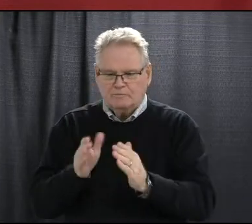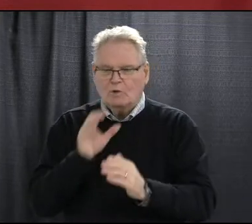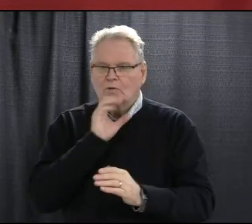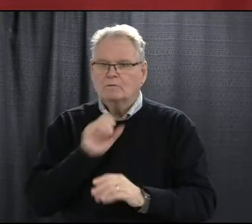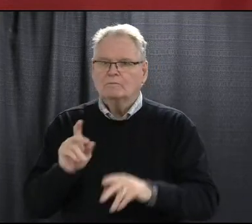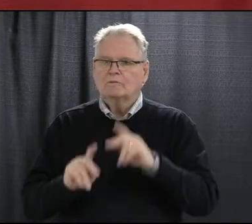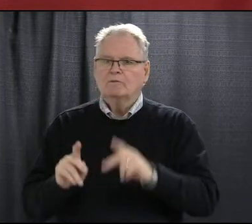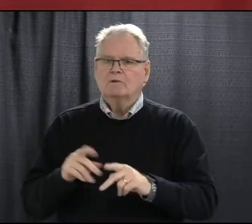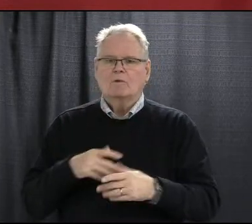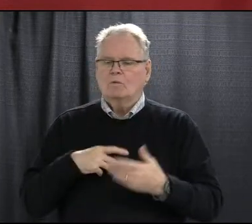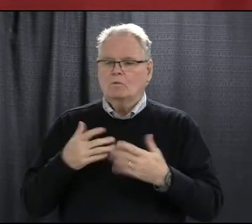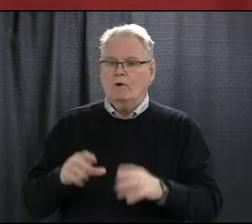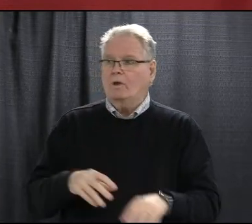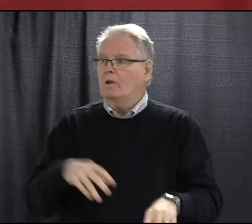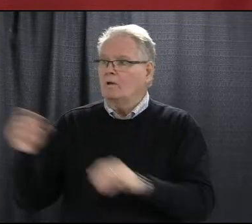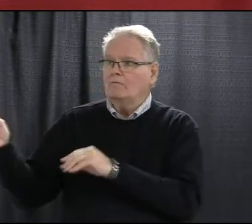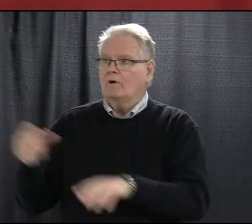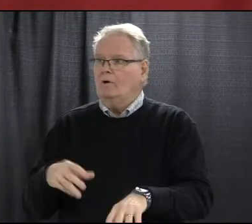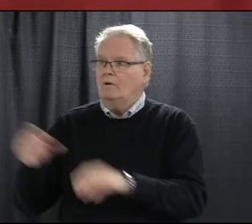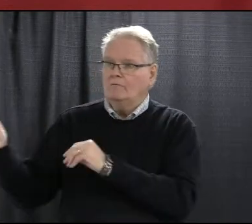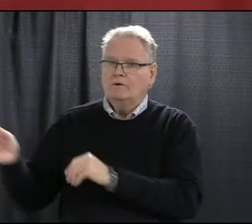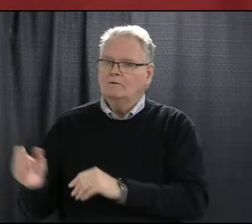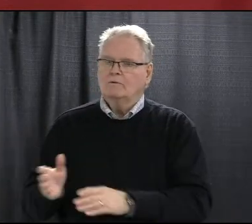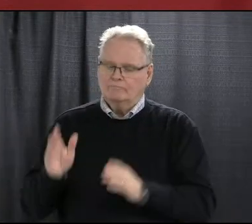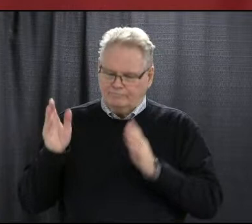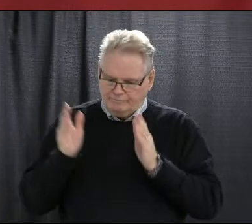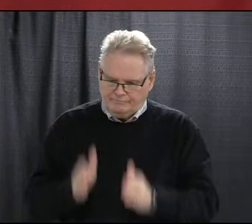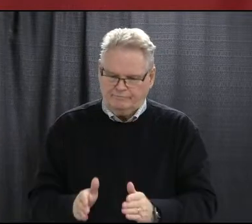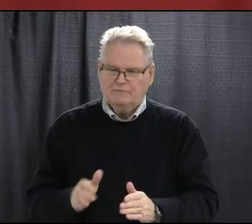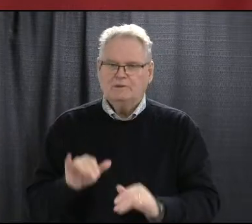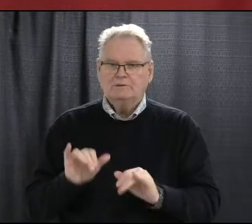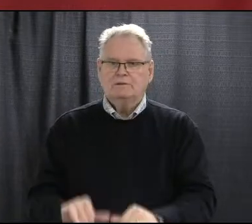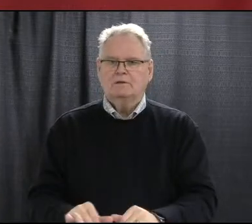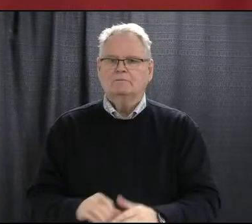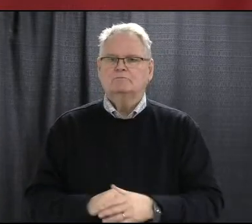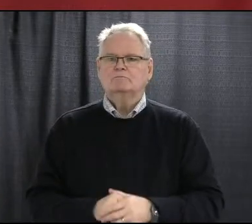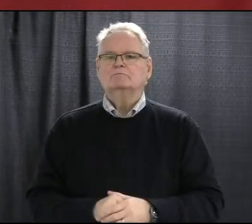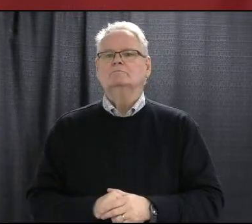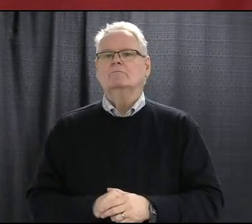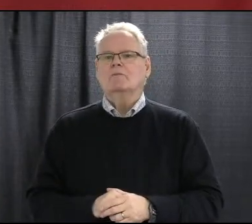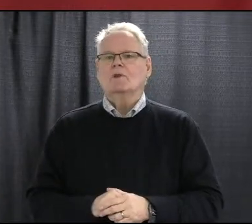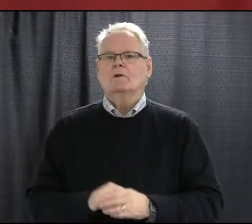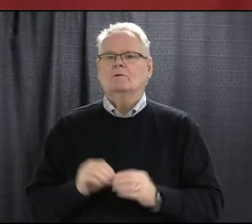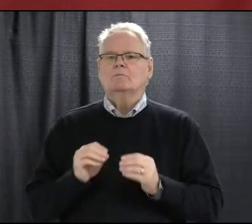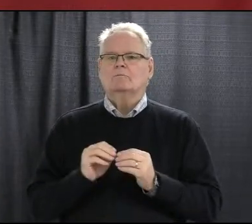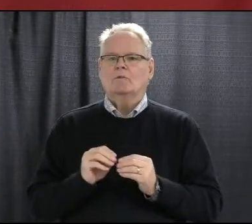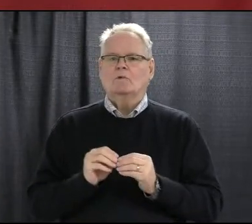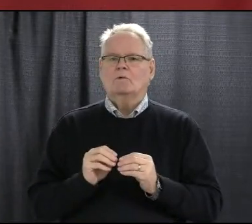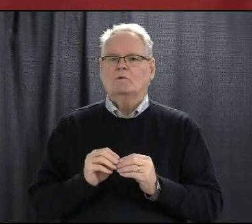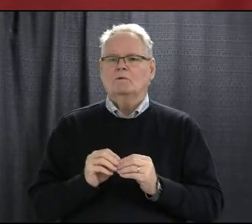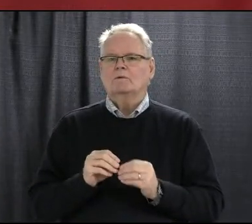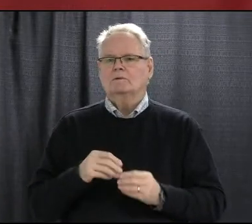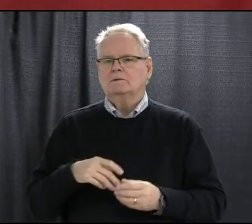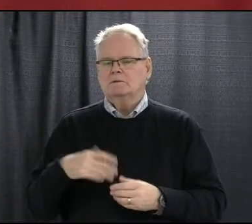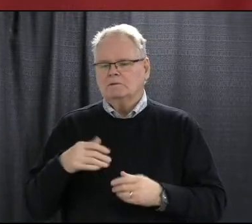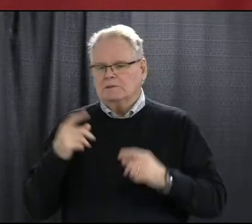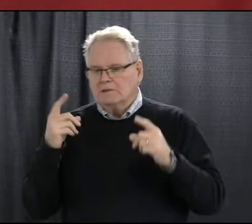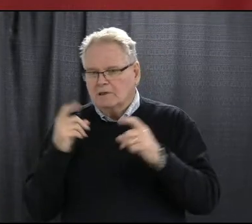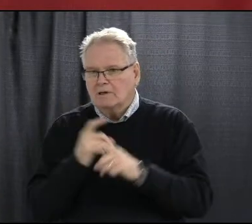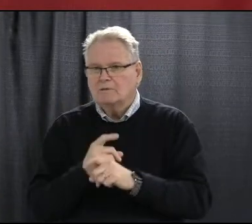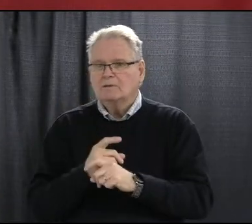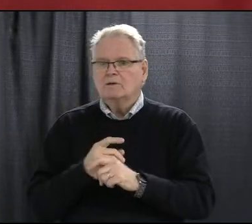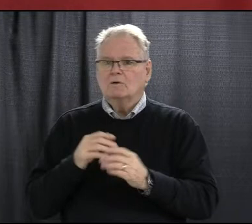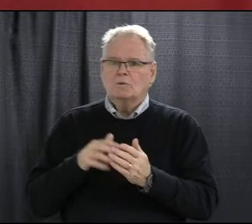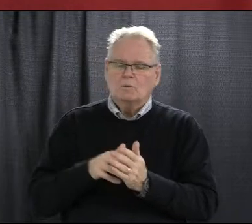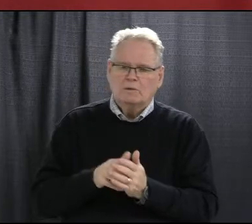These training programs provide physicians with additional knowledge and skills to provide high-quality care to frail older adults with complex care needs. In turn,